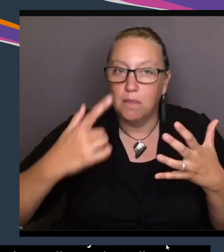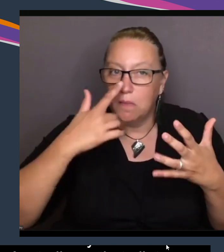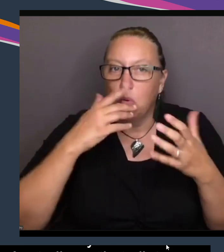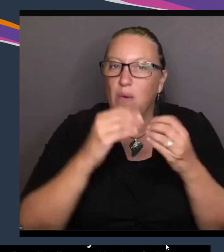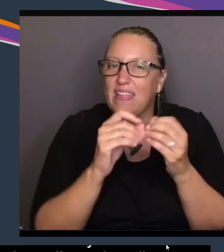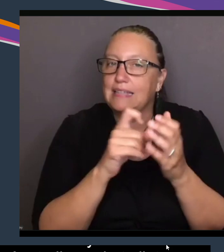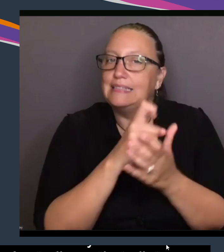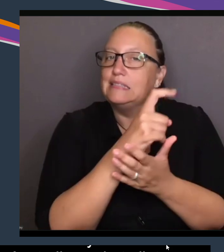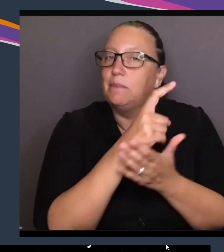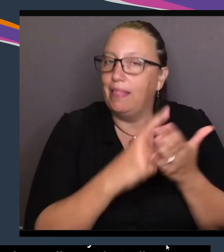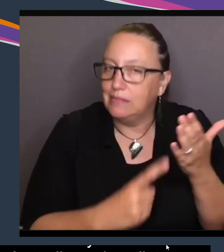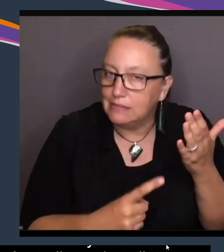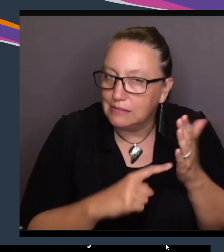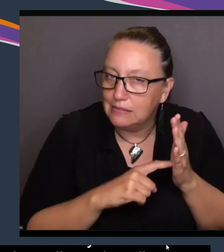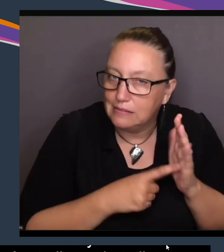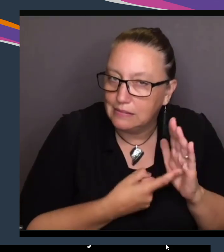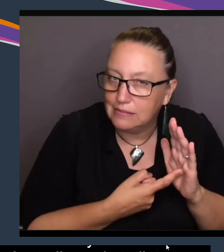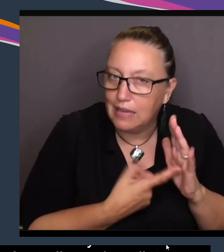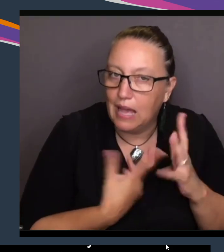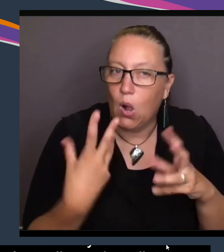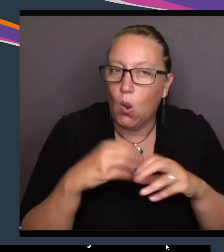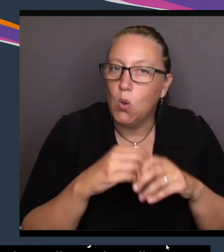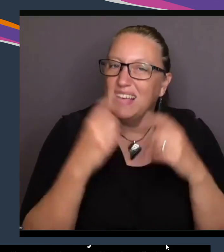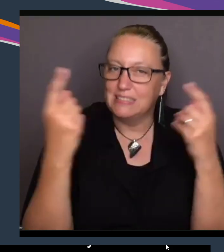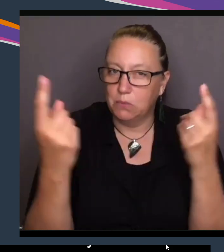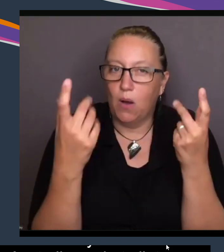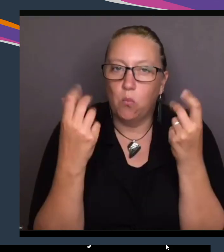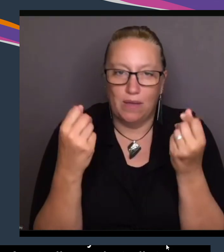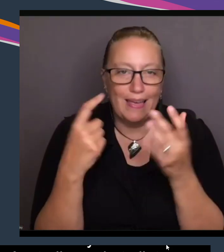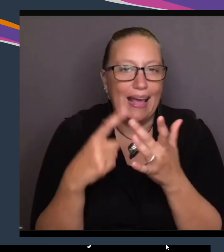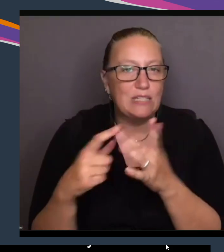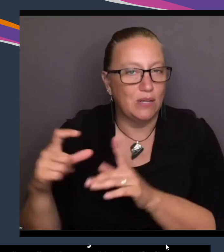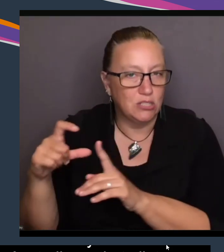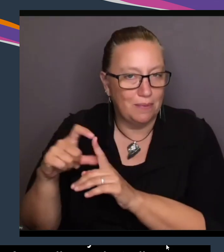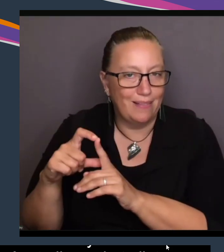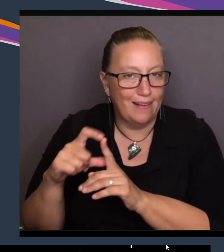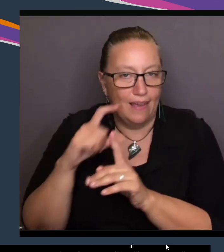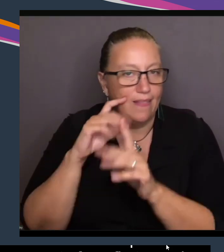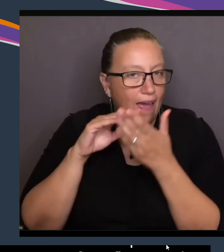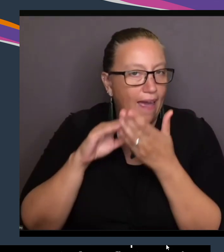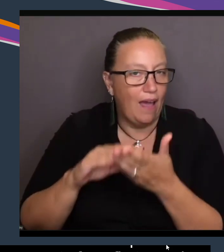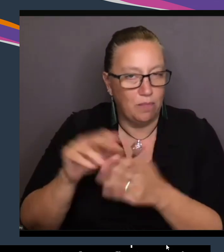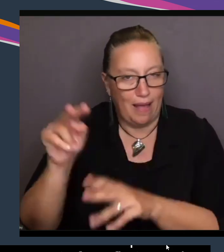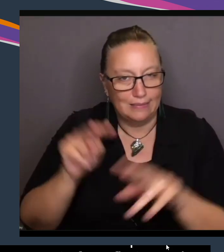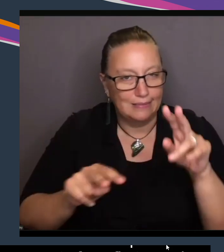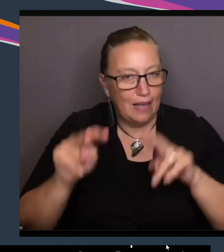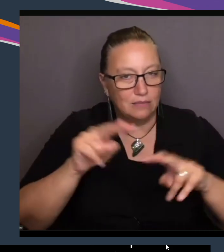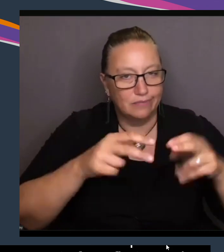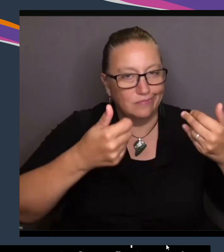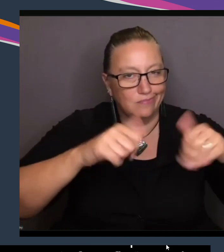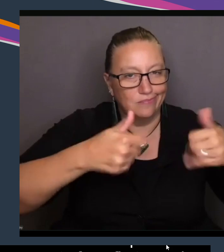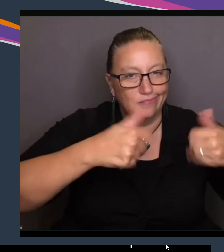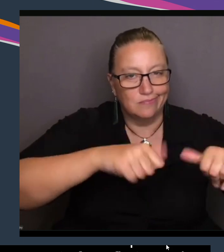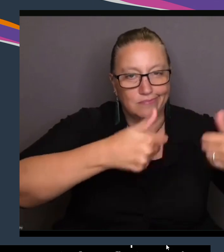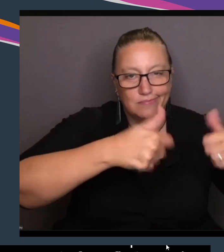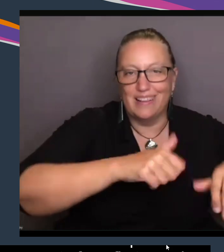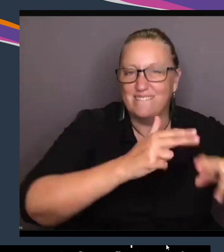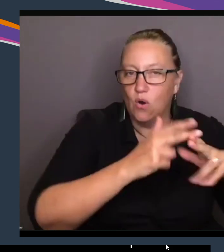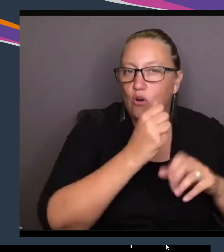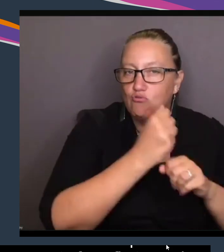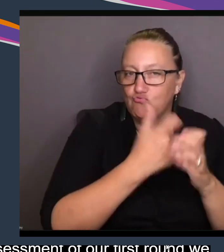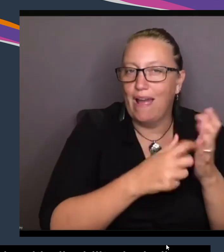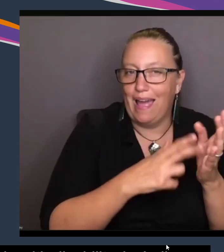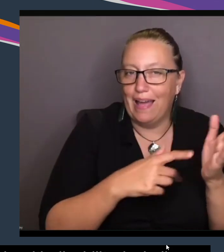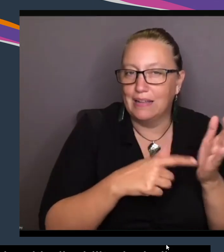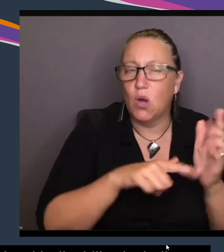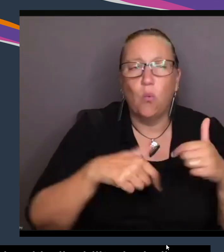disability, including someone with intellectual disability who helped assess the grants. And this is sort of the systemic change that we want to do as